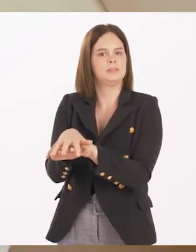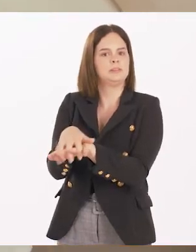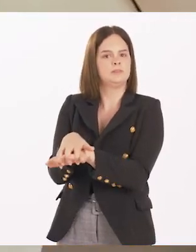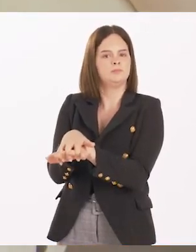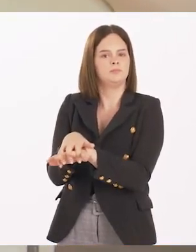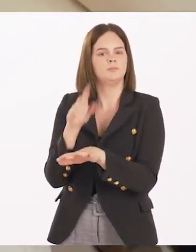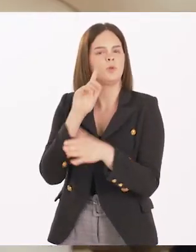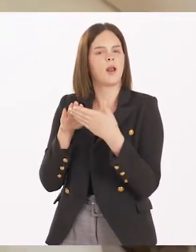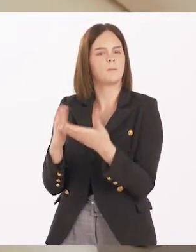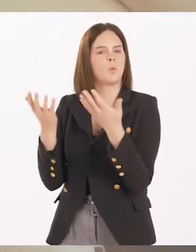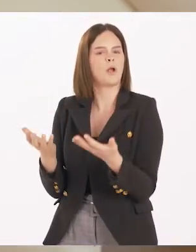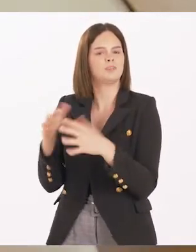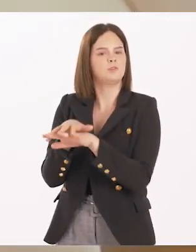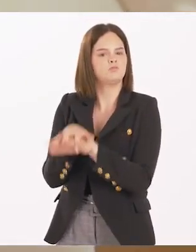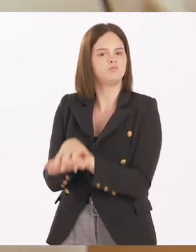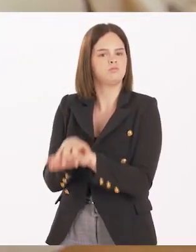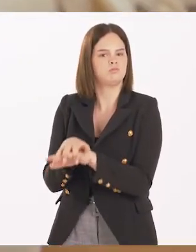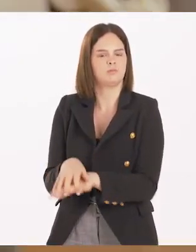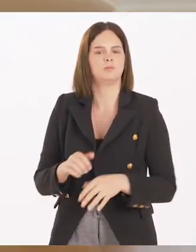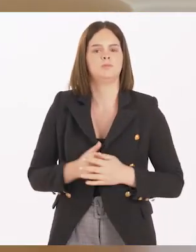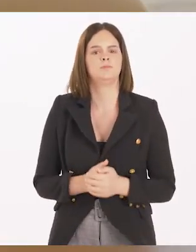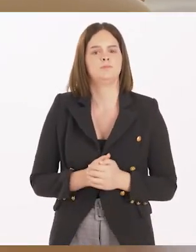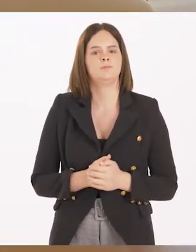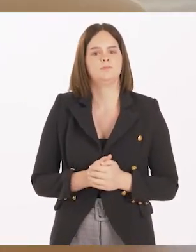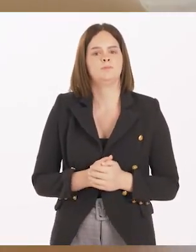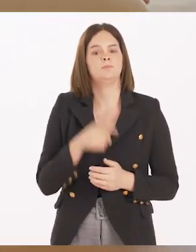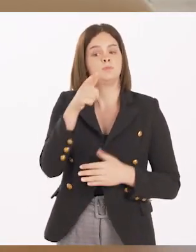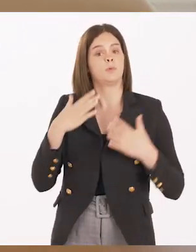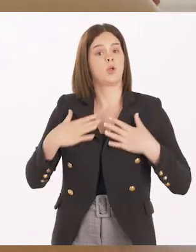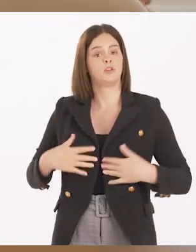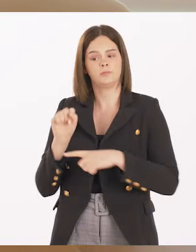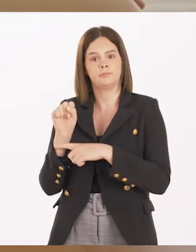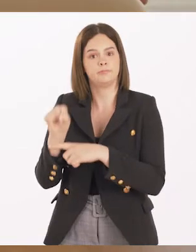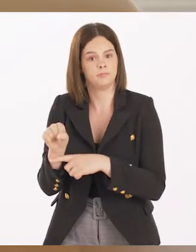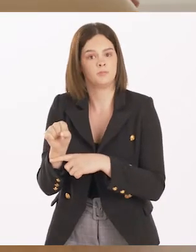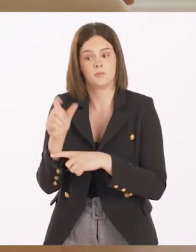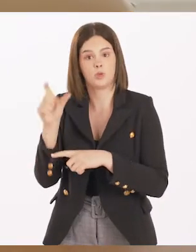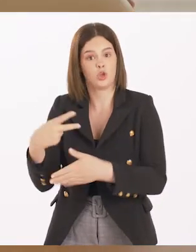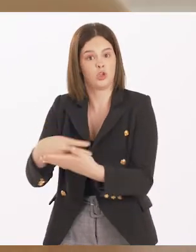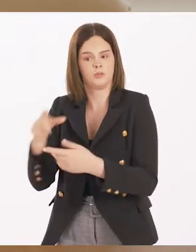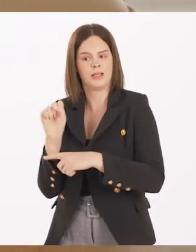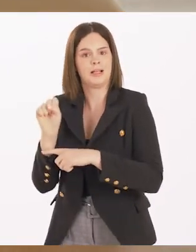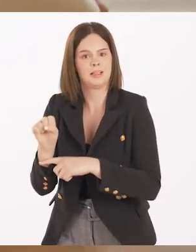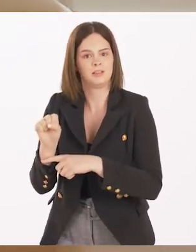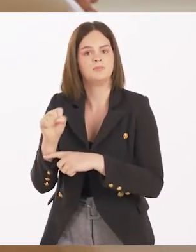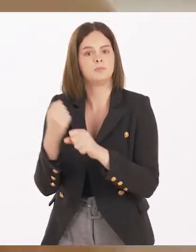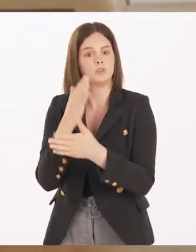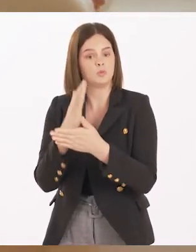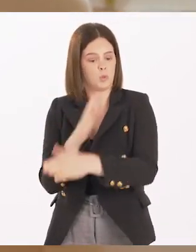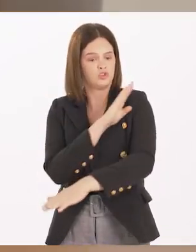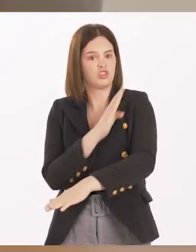This will keep your weight on the right part of your hand. Lean over the chest, with your arms straight and elbows locked.